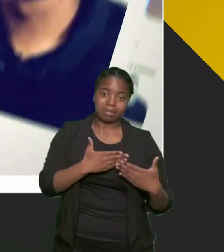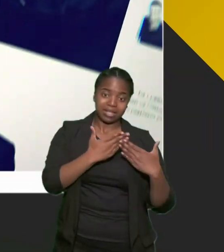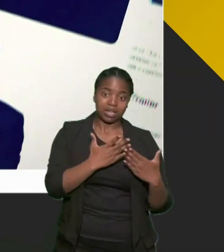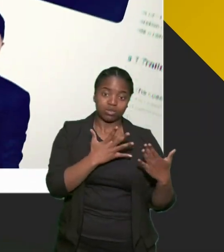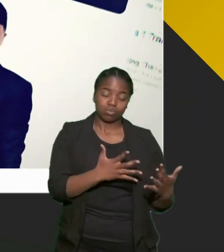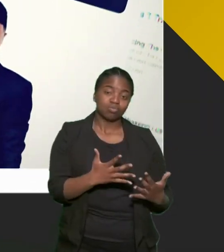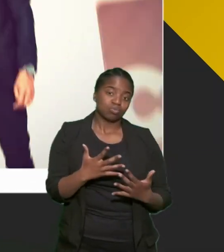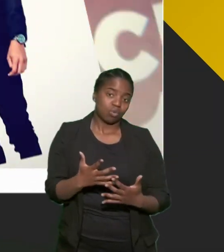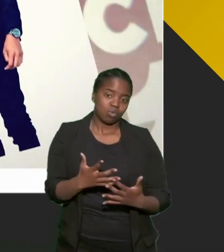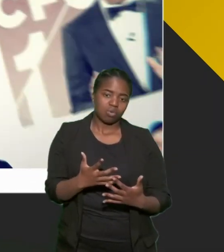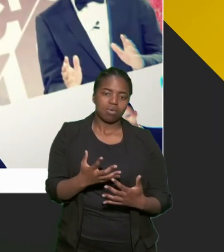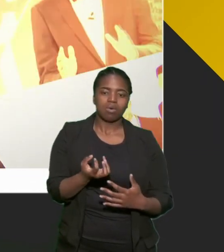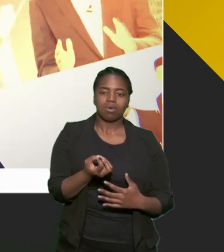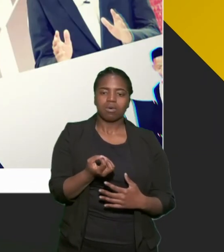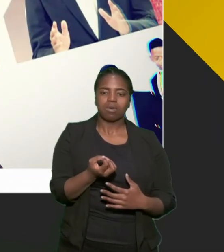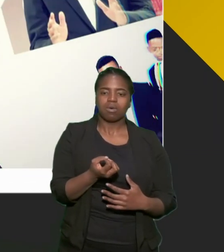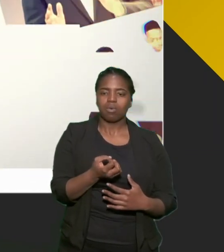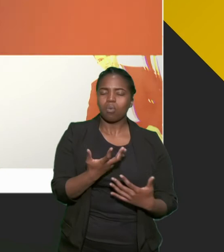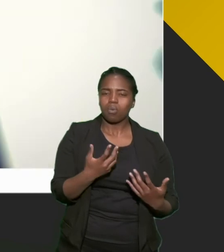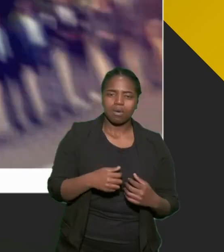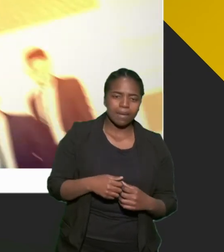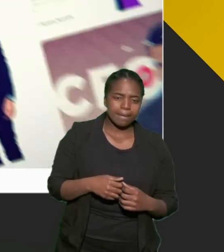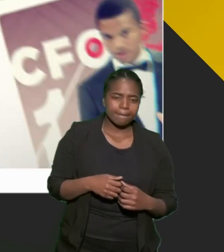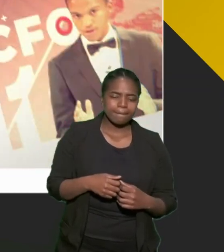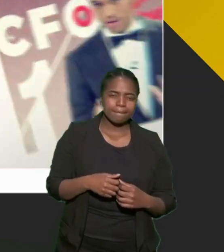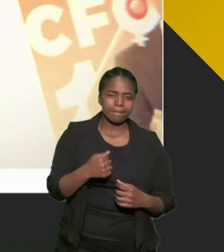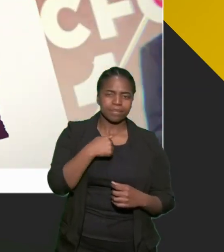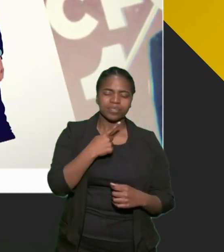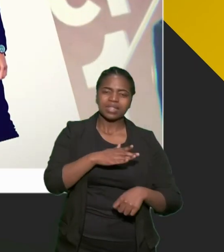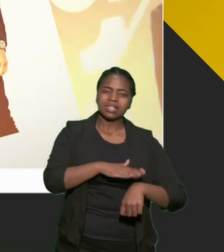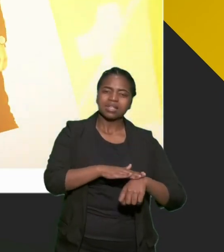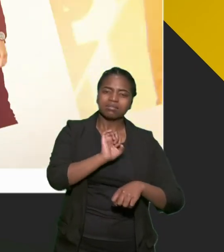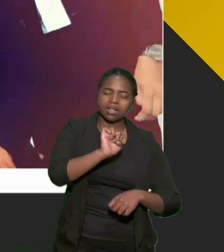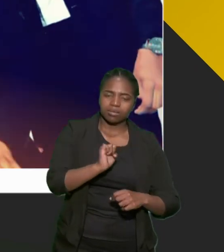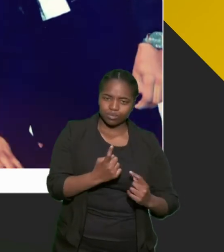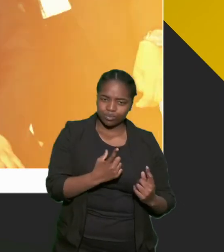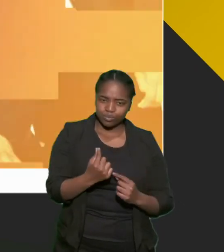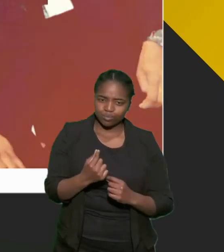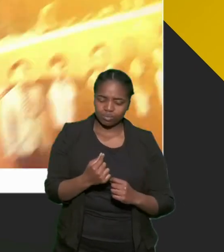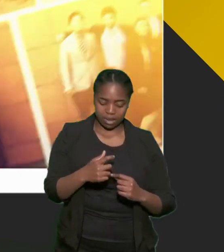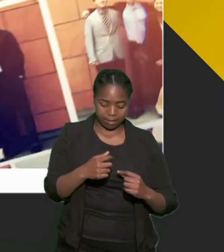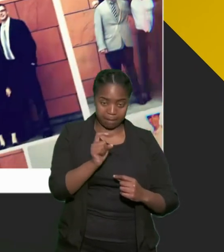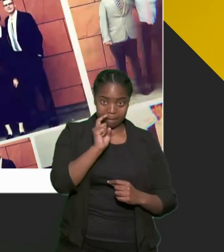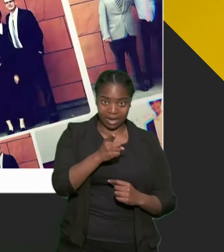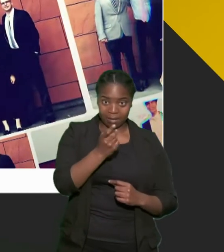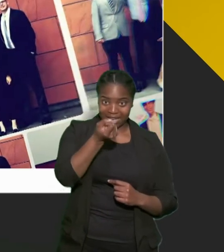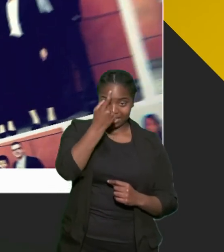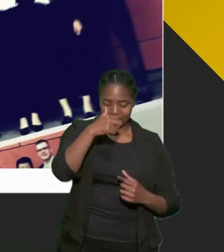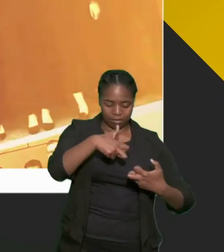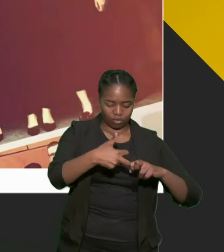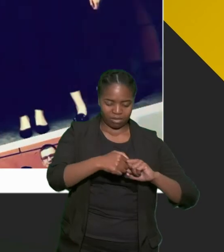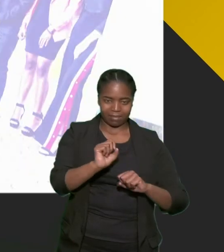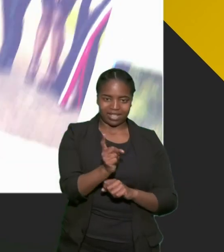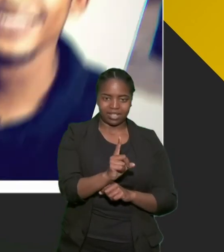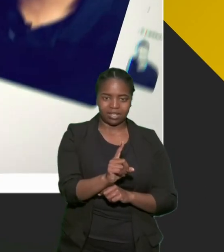they declare a mission, a personal mission. They spend their time trying to solve that problem. I think really is the first